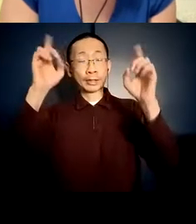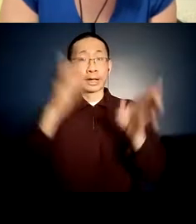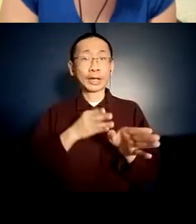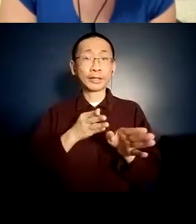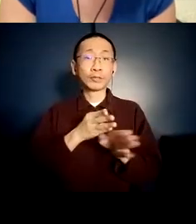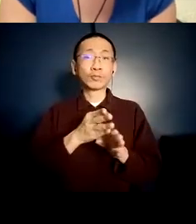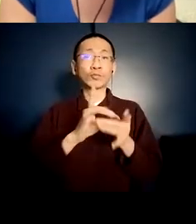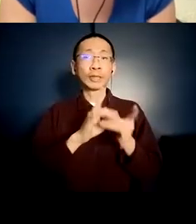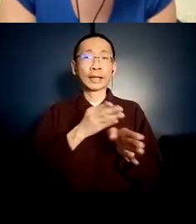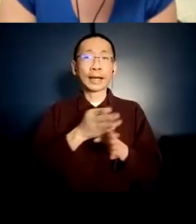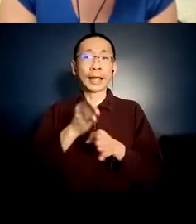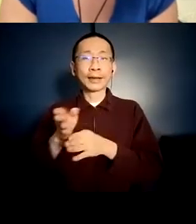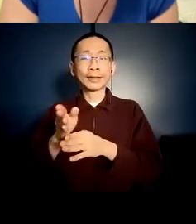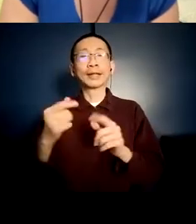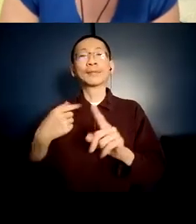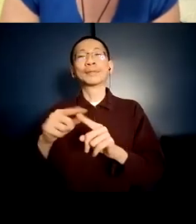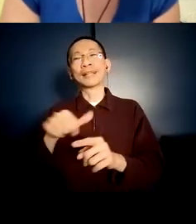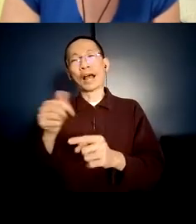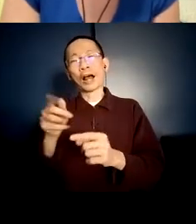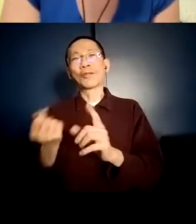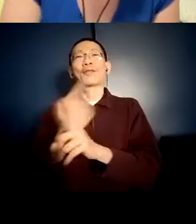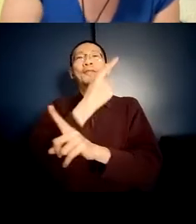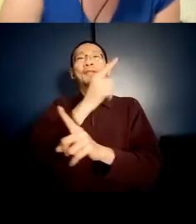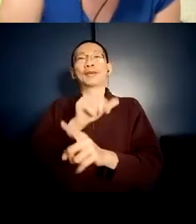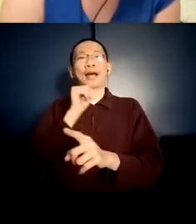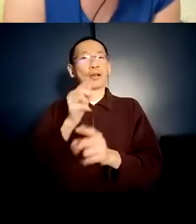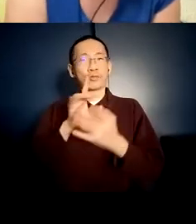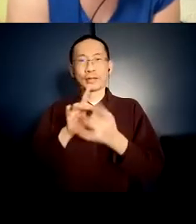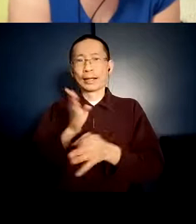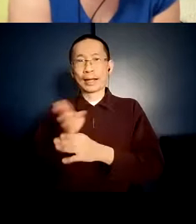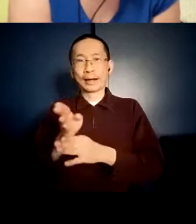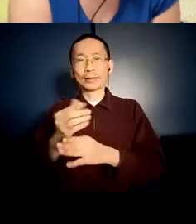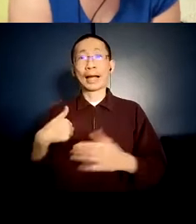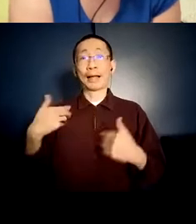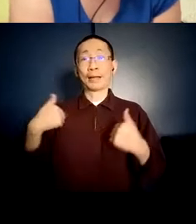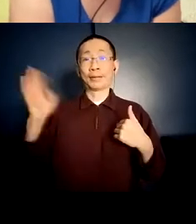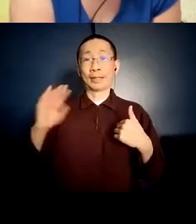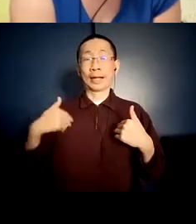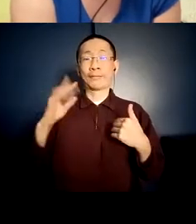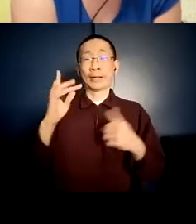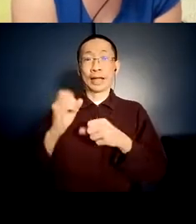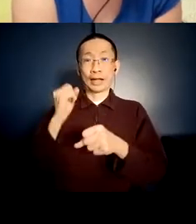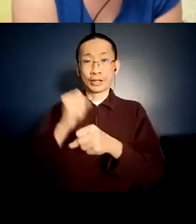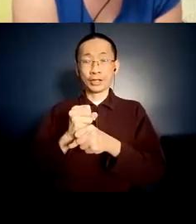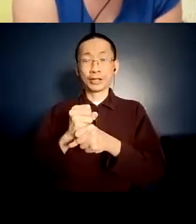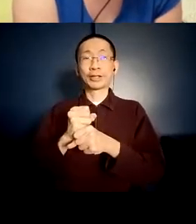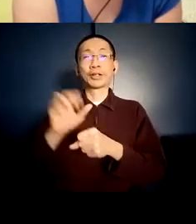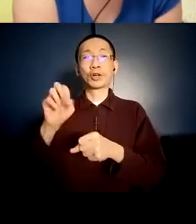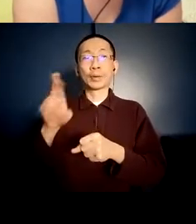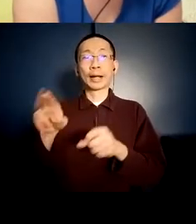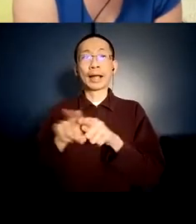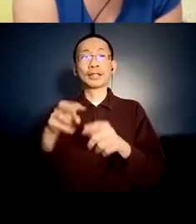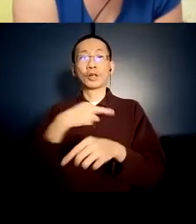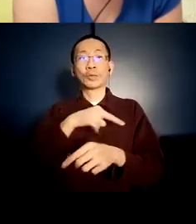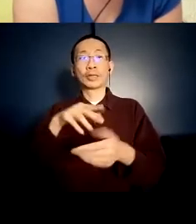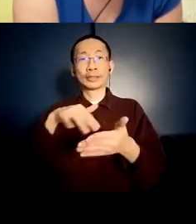related areas and unrelated areas. I had an 8-year career as a religious studies teacher before I